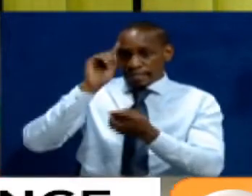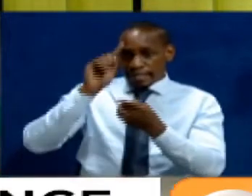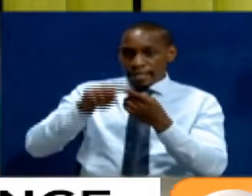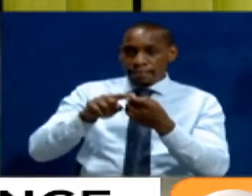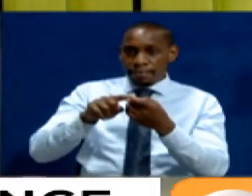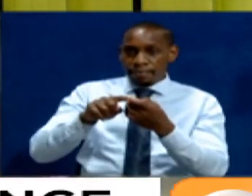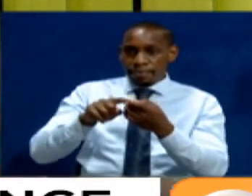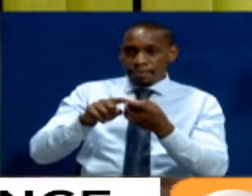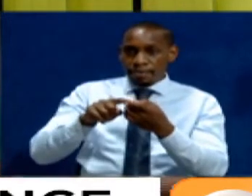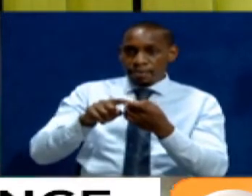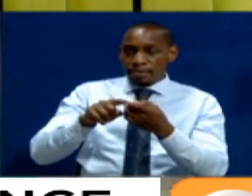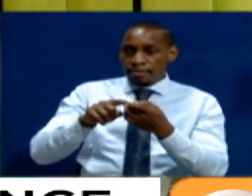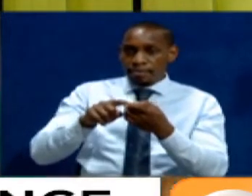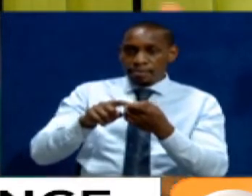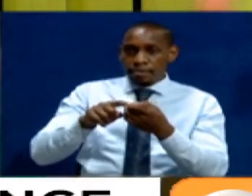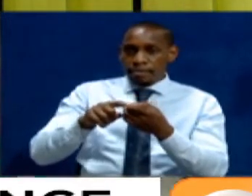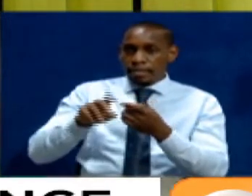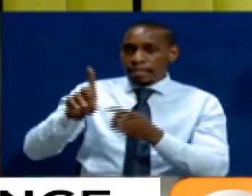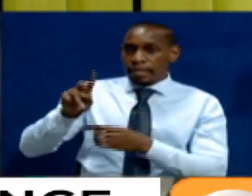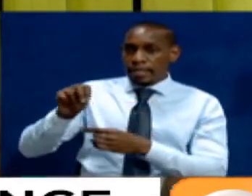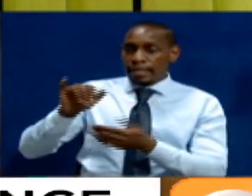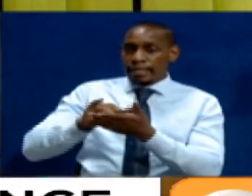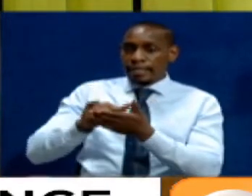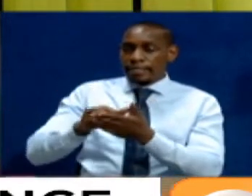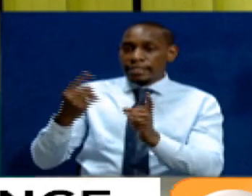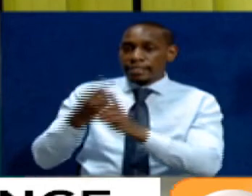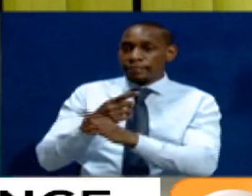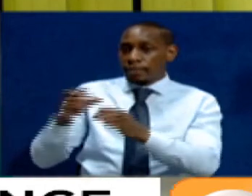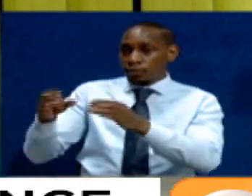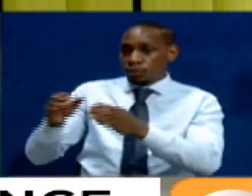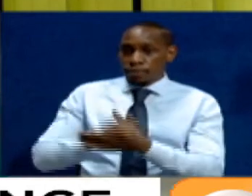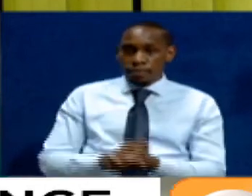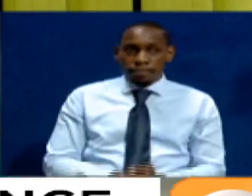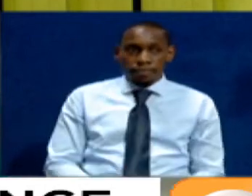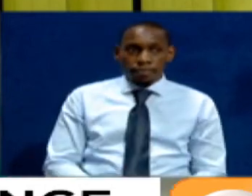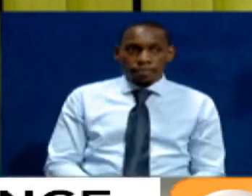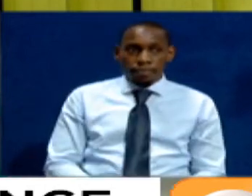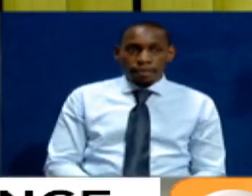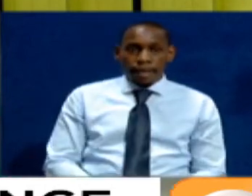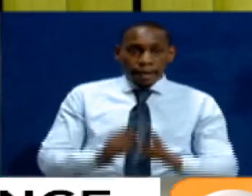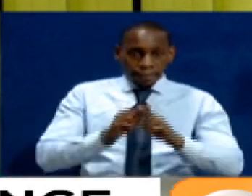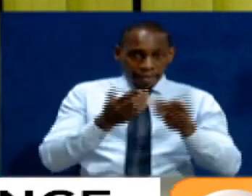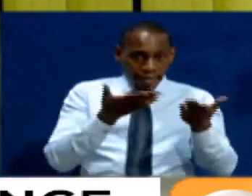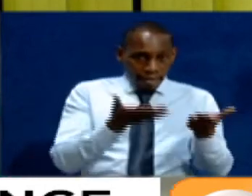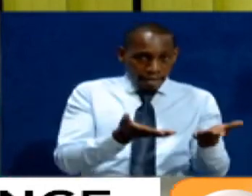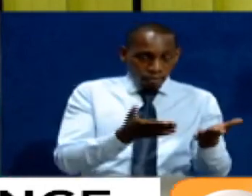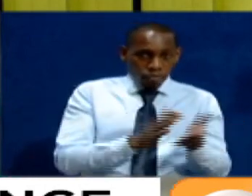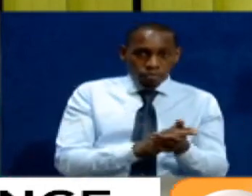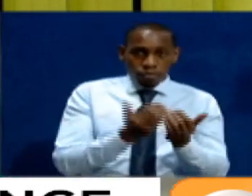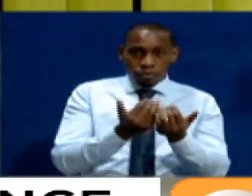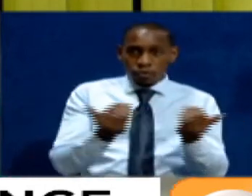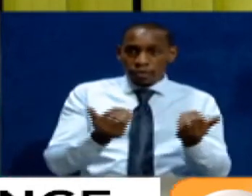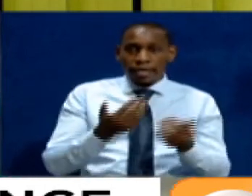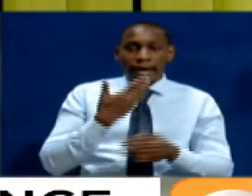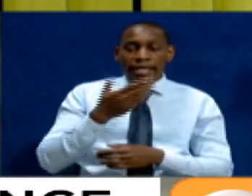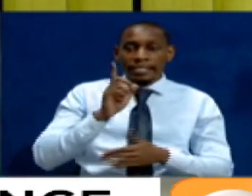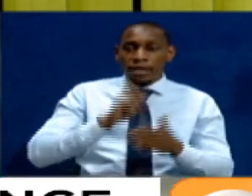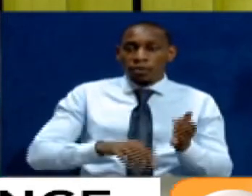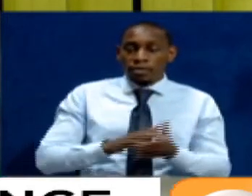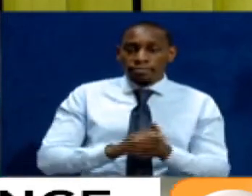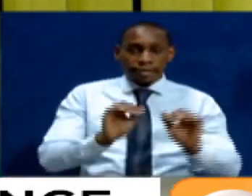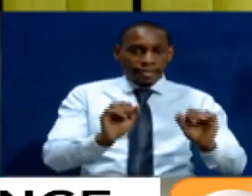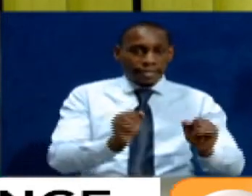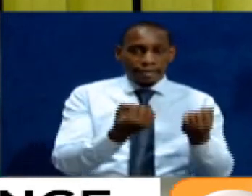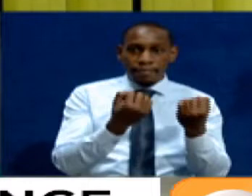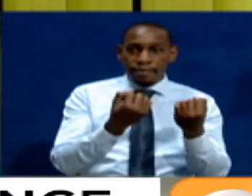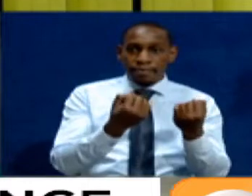target messenger RNAs and DNAs, that's a different group altogether. But this one, for children, the answer is they are